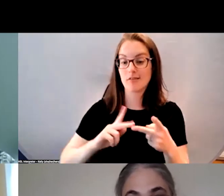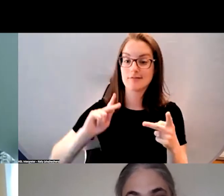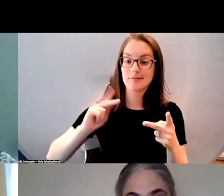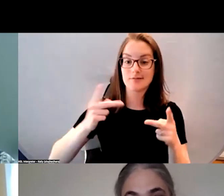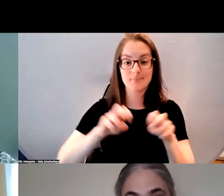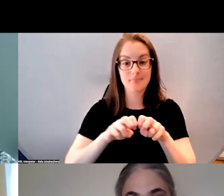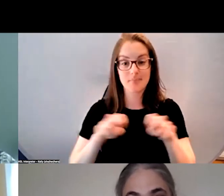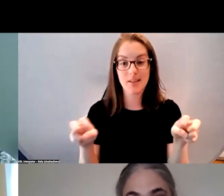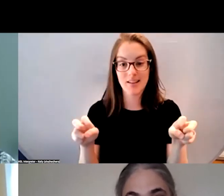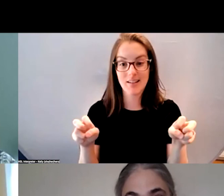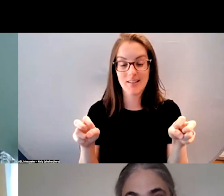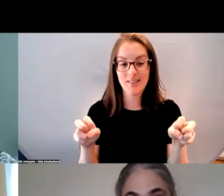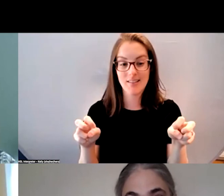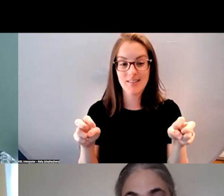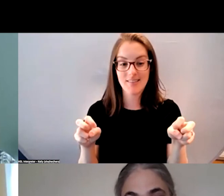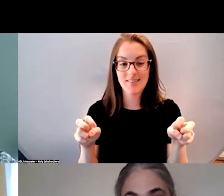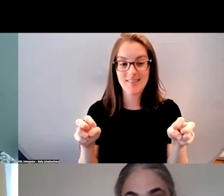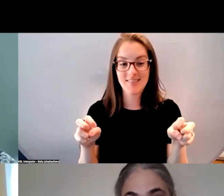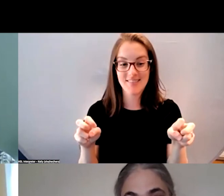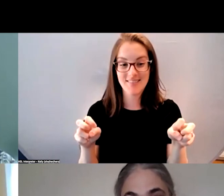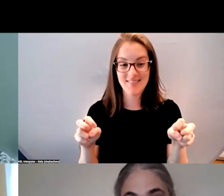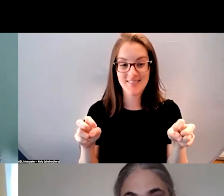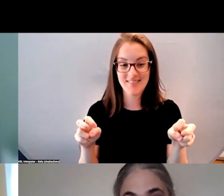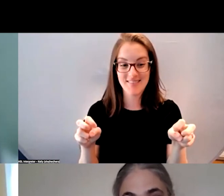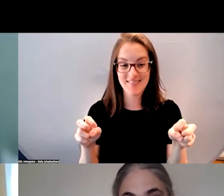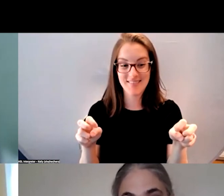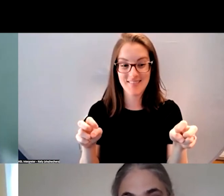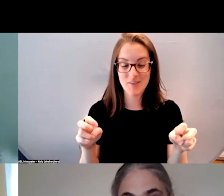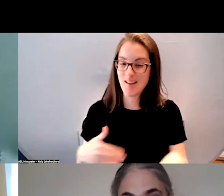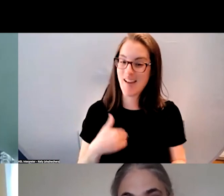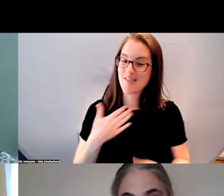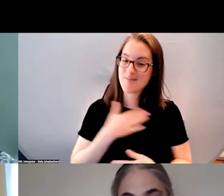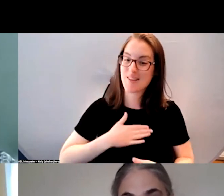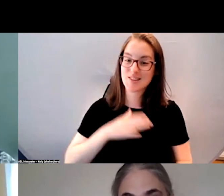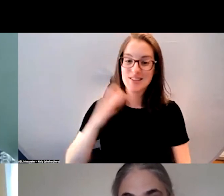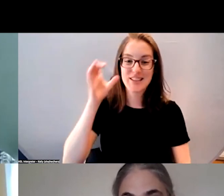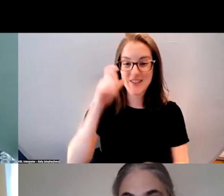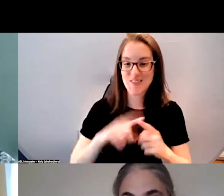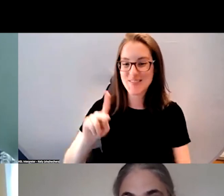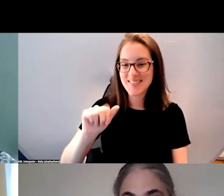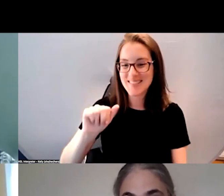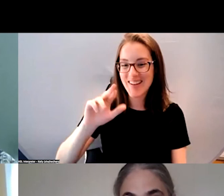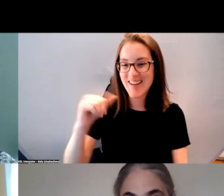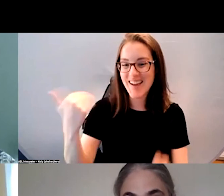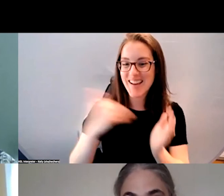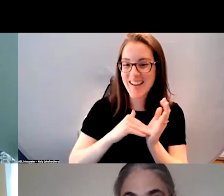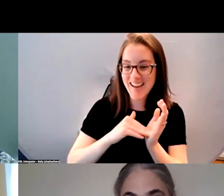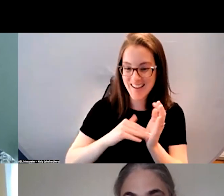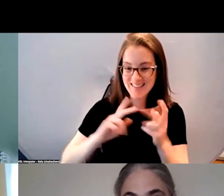panel, and we get the pleasure of hearing from Kara again, this time doing a deeper